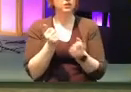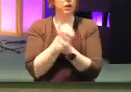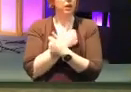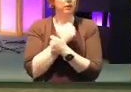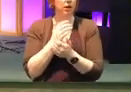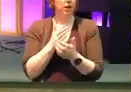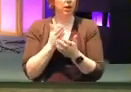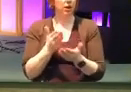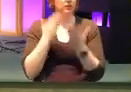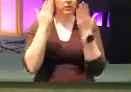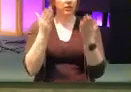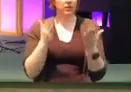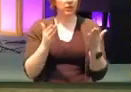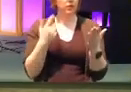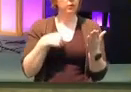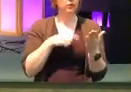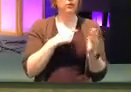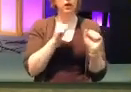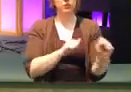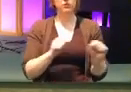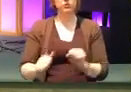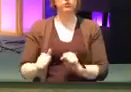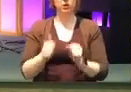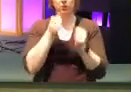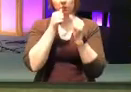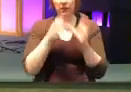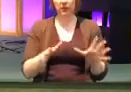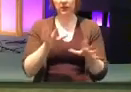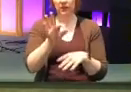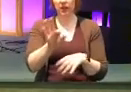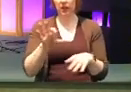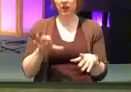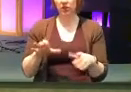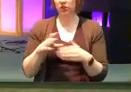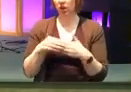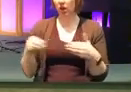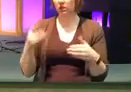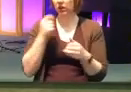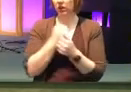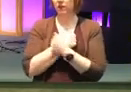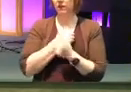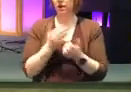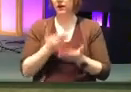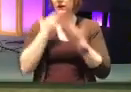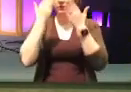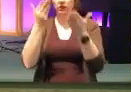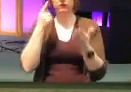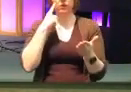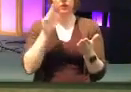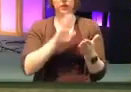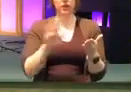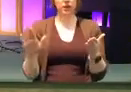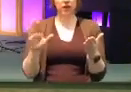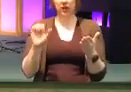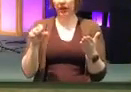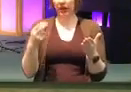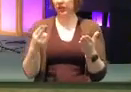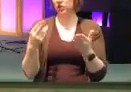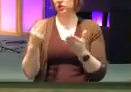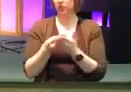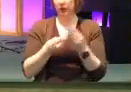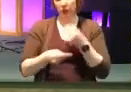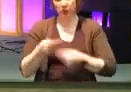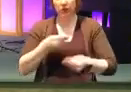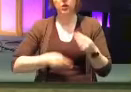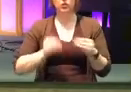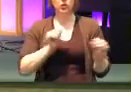offering for Peter and Kayla Olson, we were able to bless them with almost $900 in a love offering for their cash budget. We are